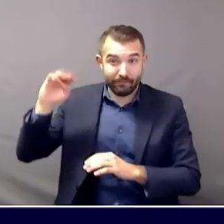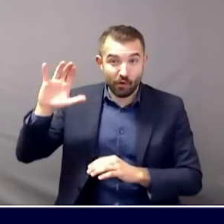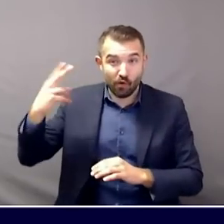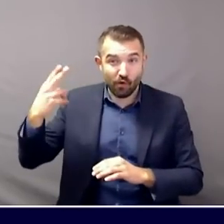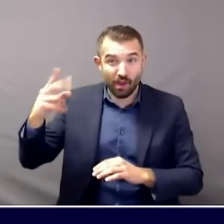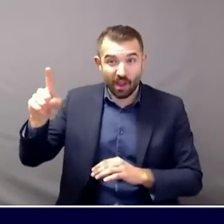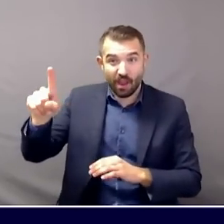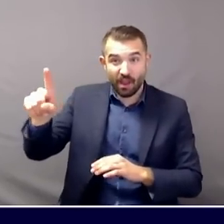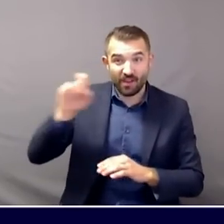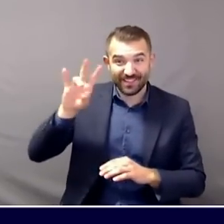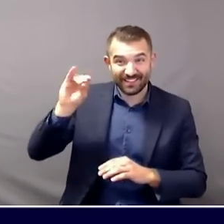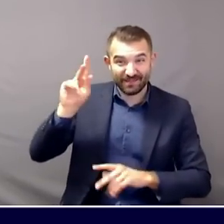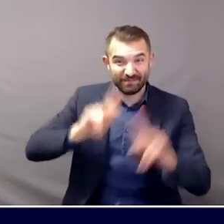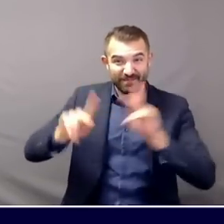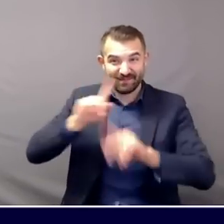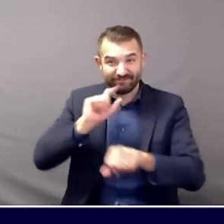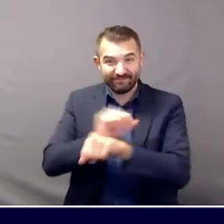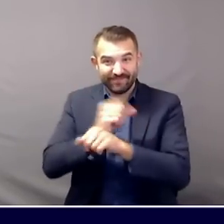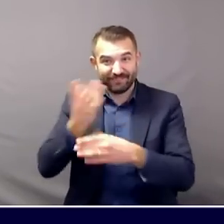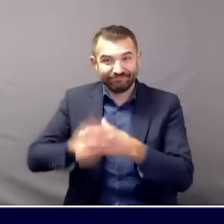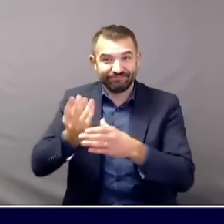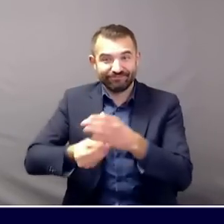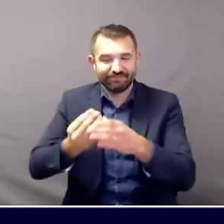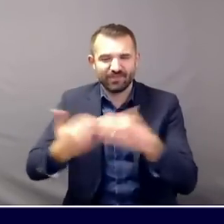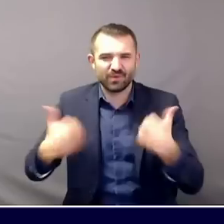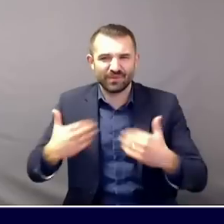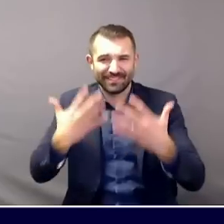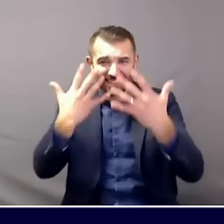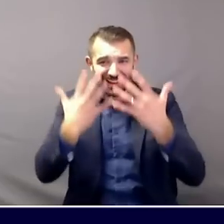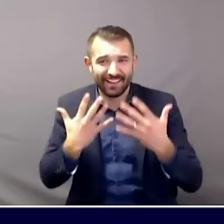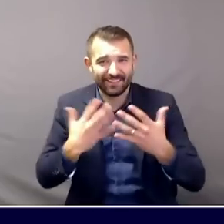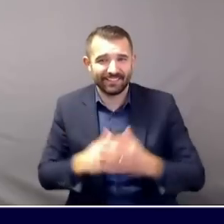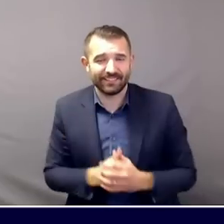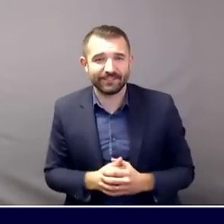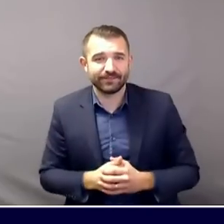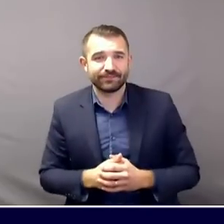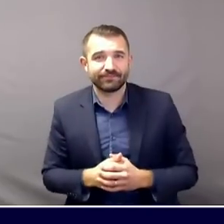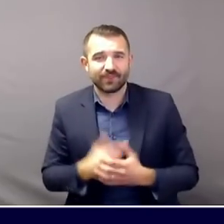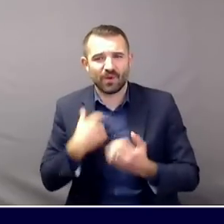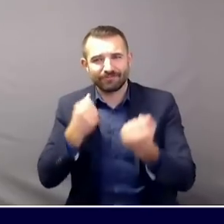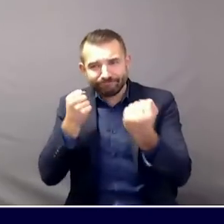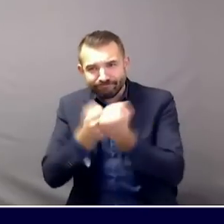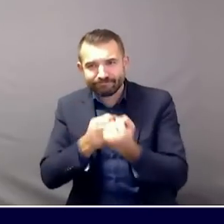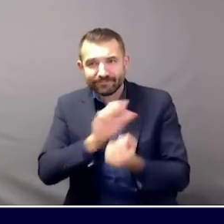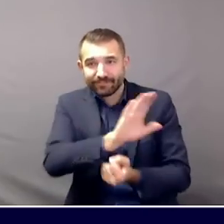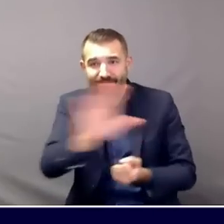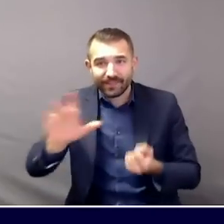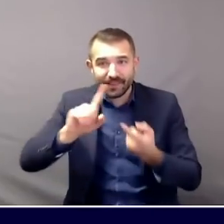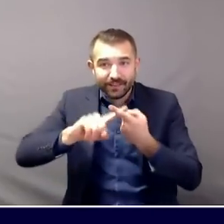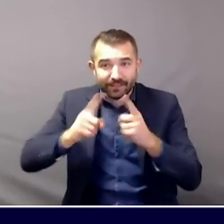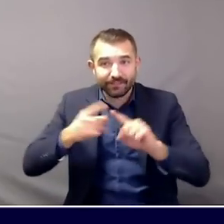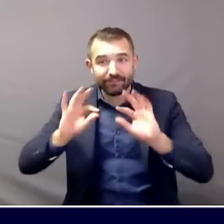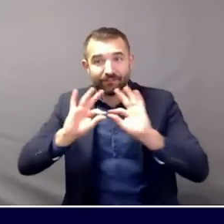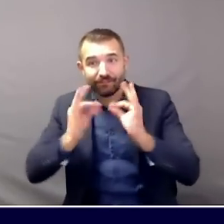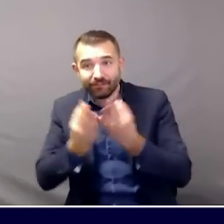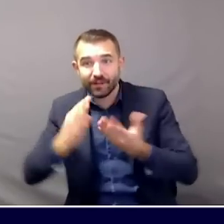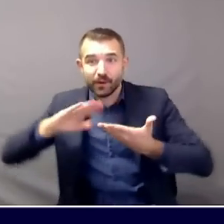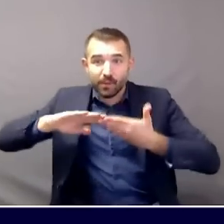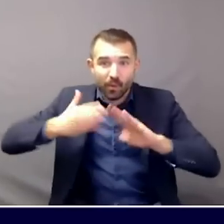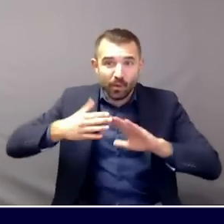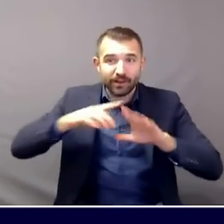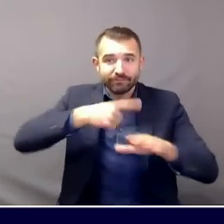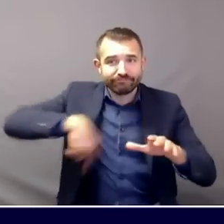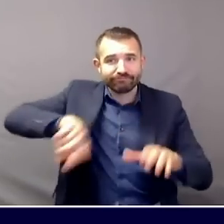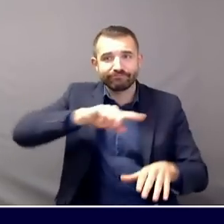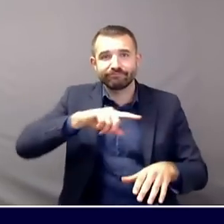our deepest condolences to the friends, families, and communities of all of these individuals who have passed away